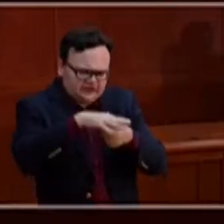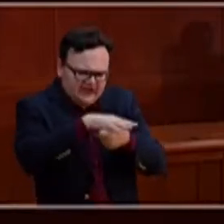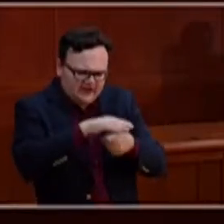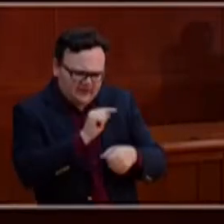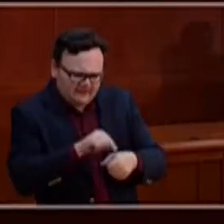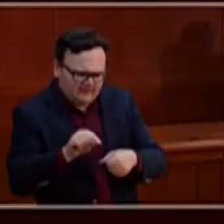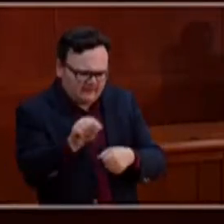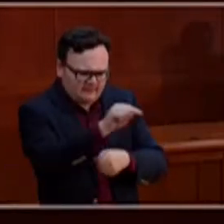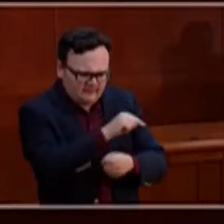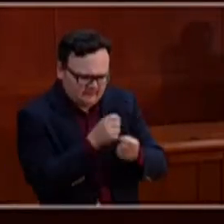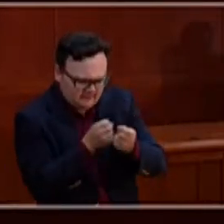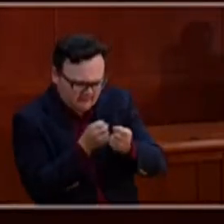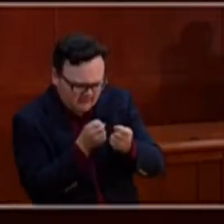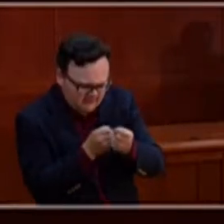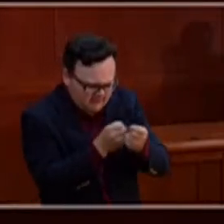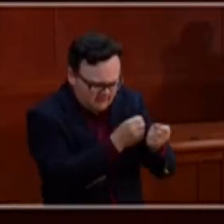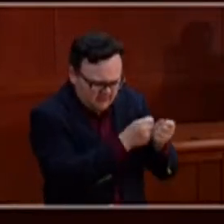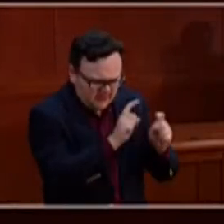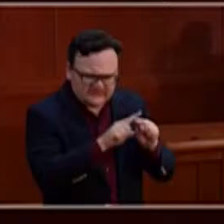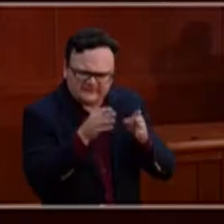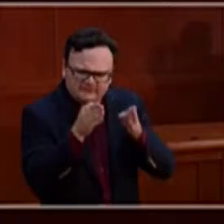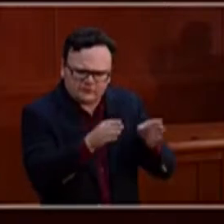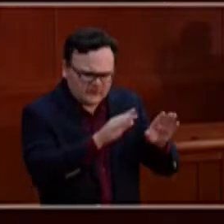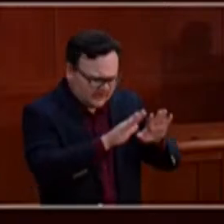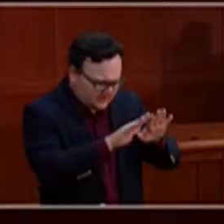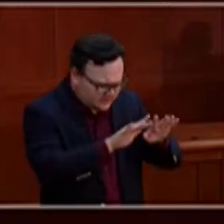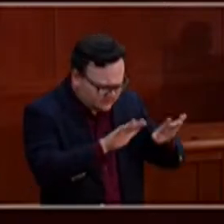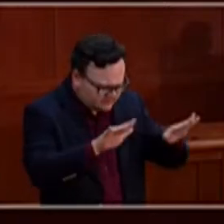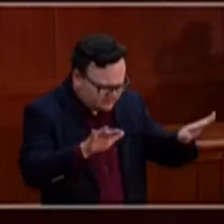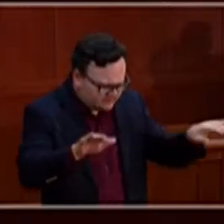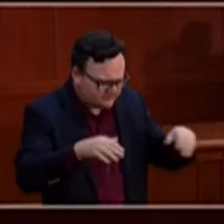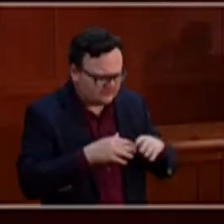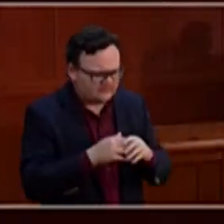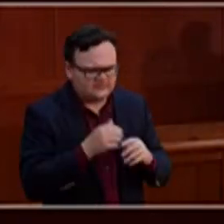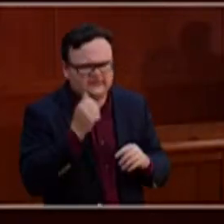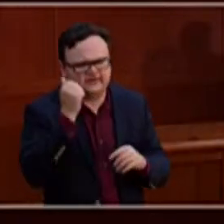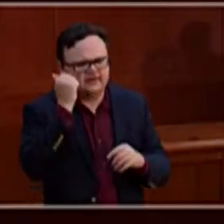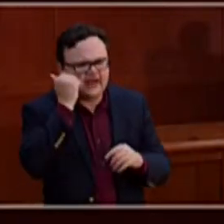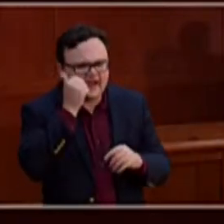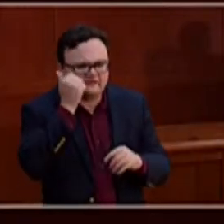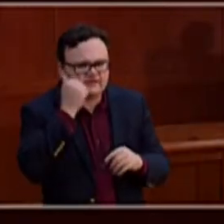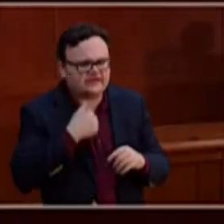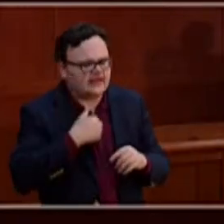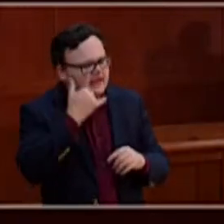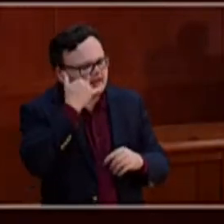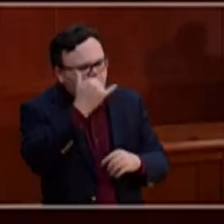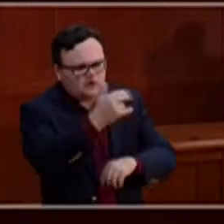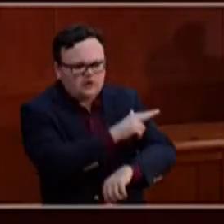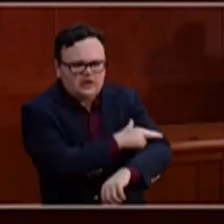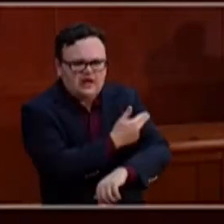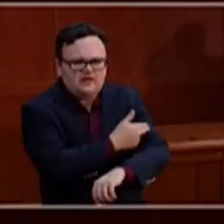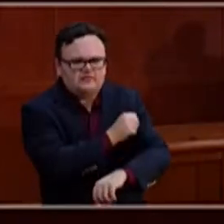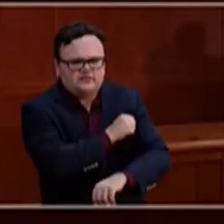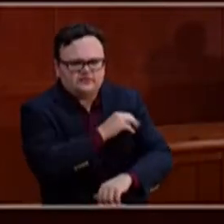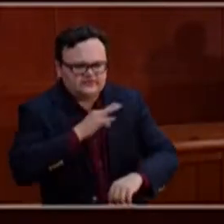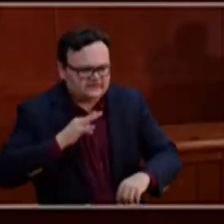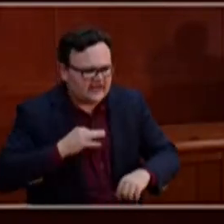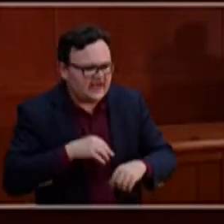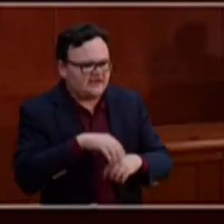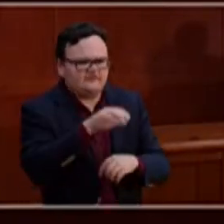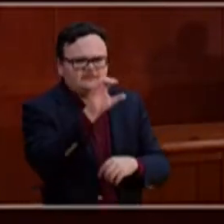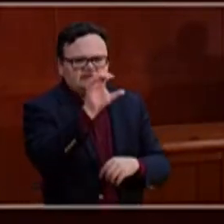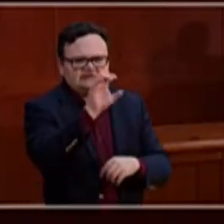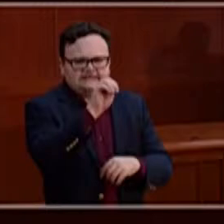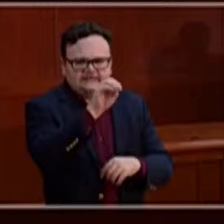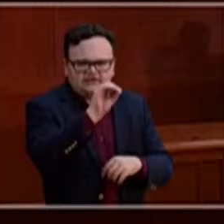on the phone daily with hospital staff and CEOs and chief medical officers